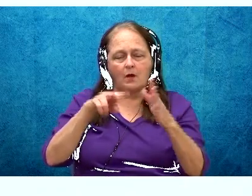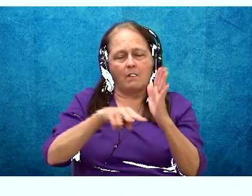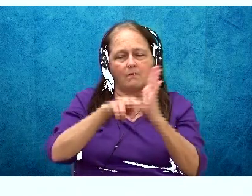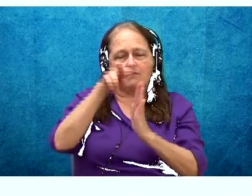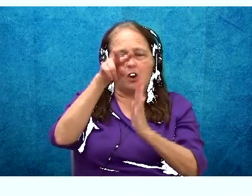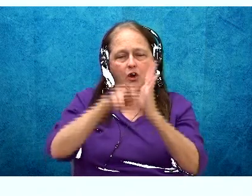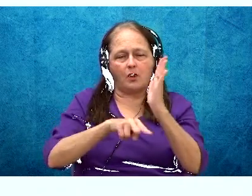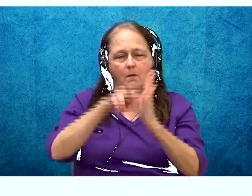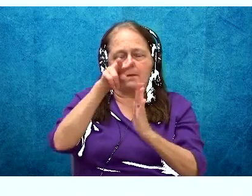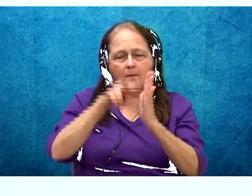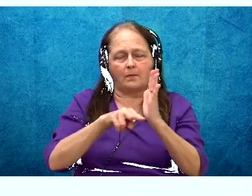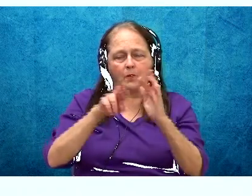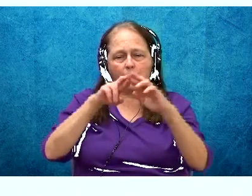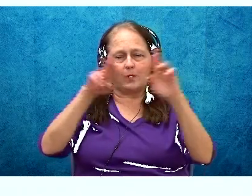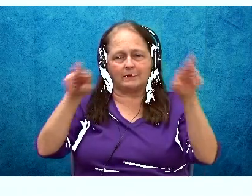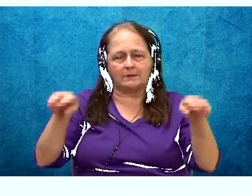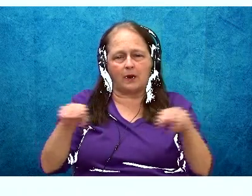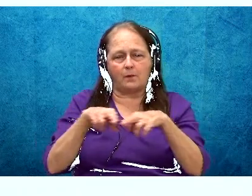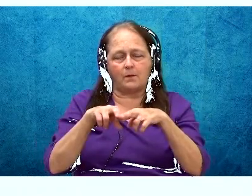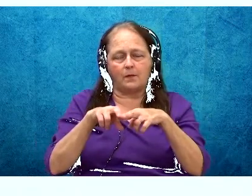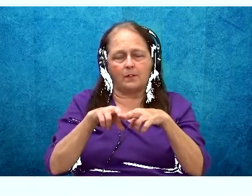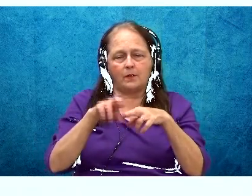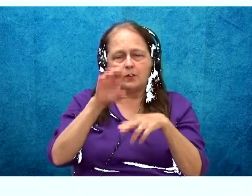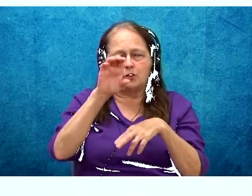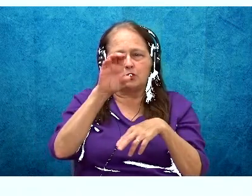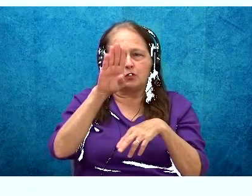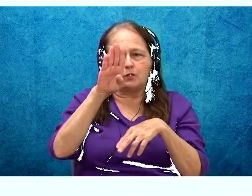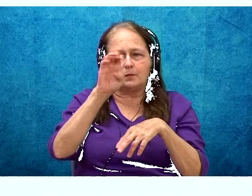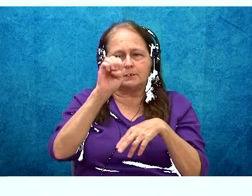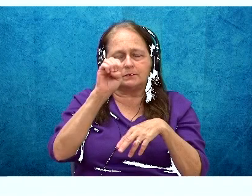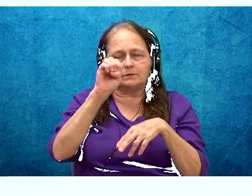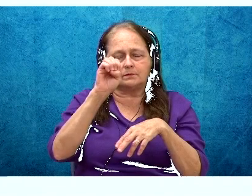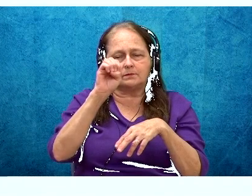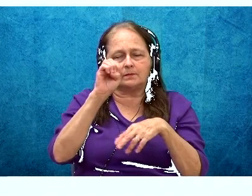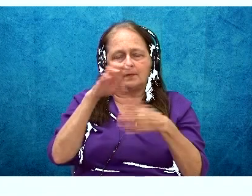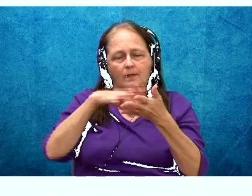rectangular prism, and we're going to use some cubes and other activities to